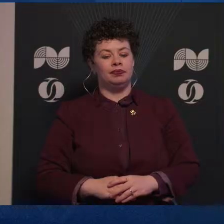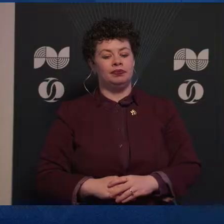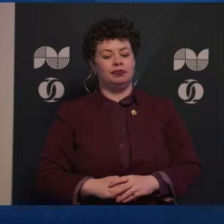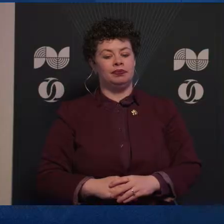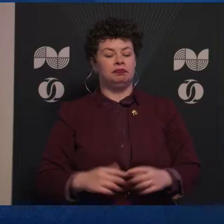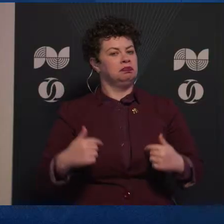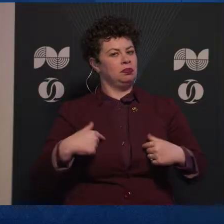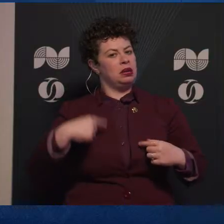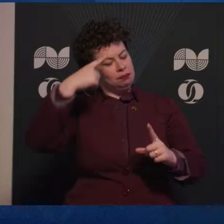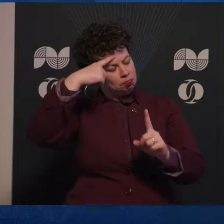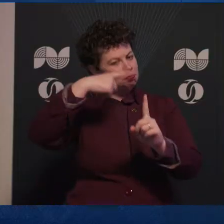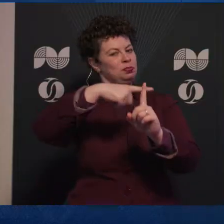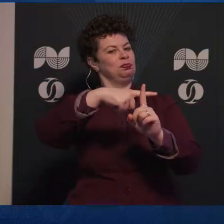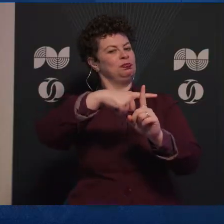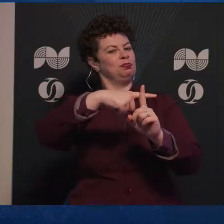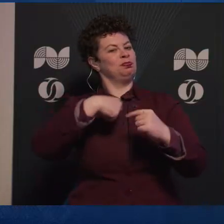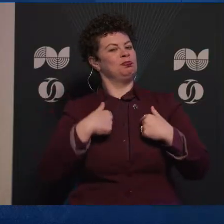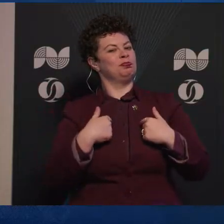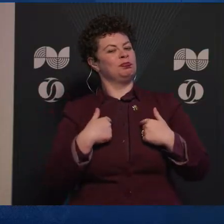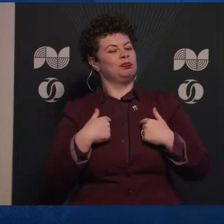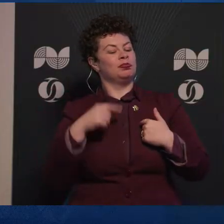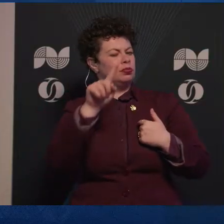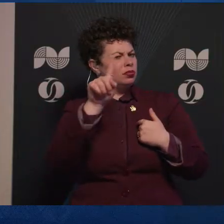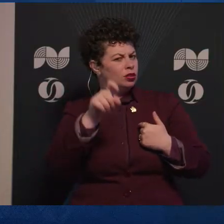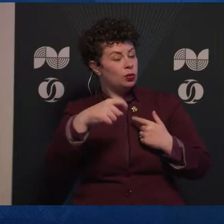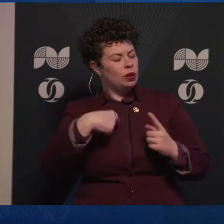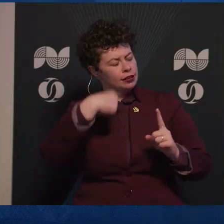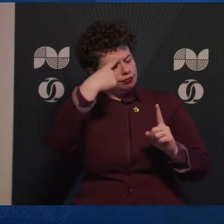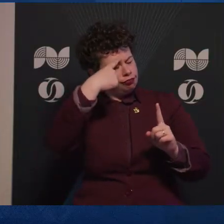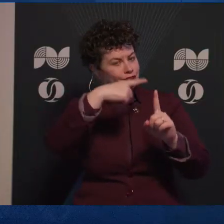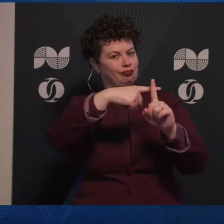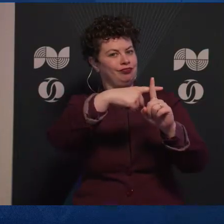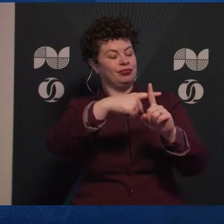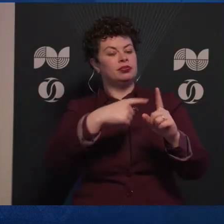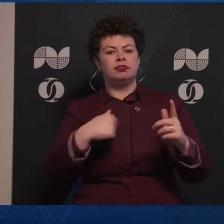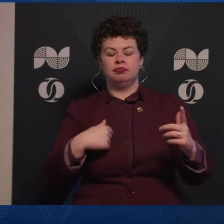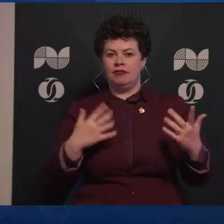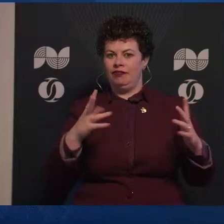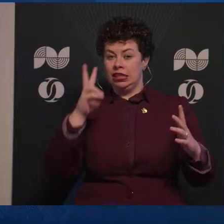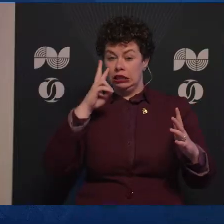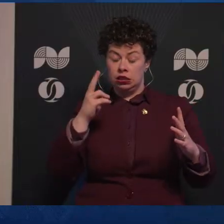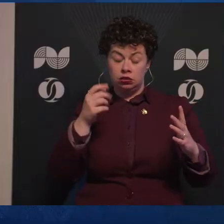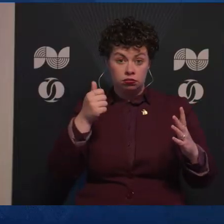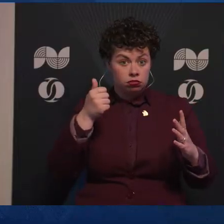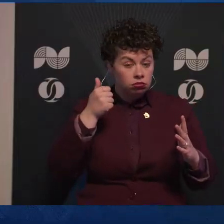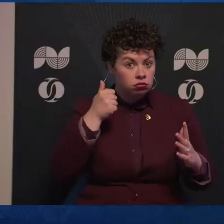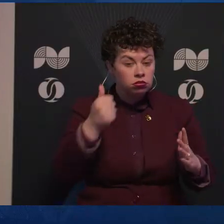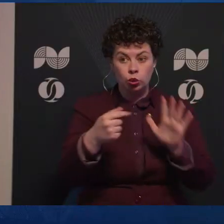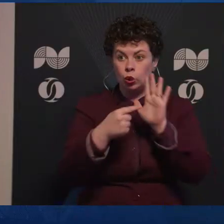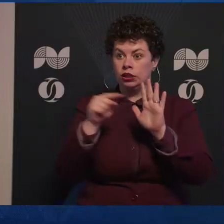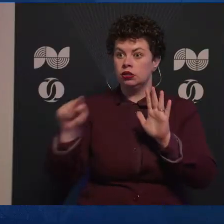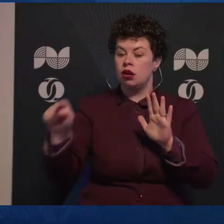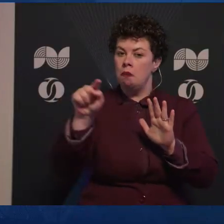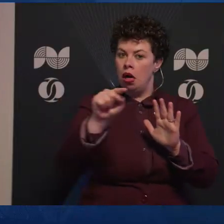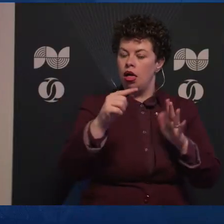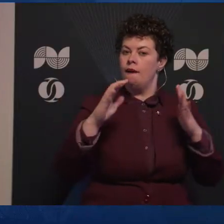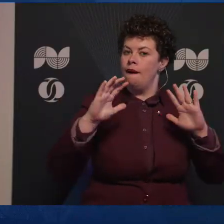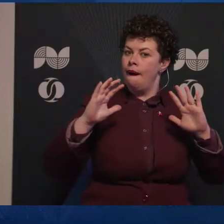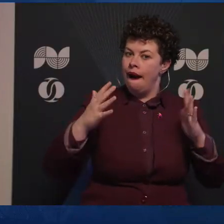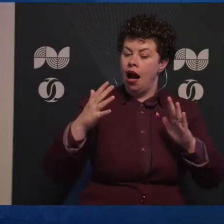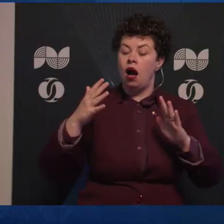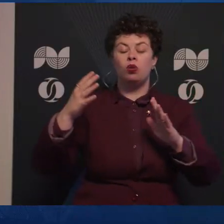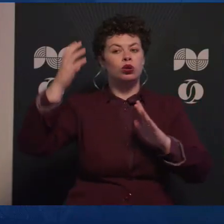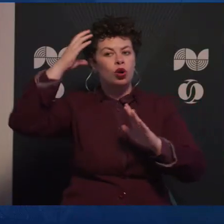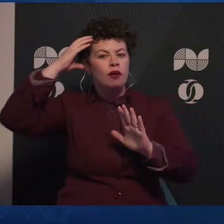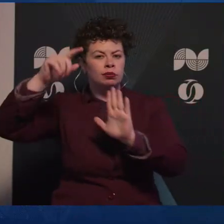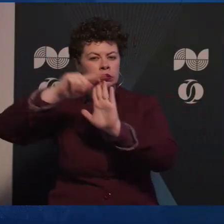in the optimistic mode, and the reason for that, we have seen some great success stories of how